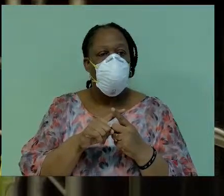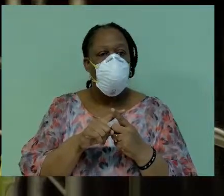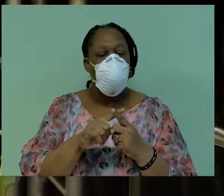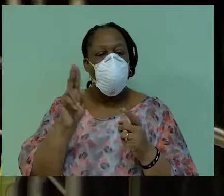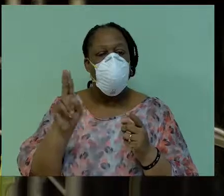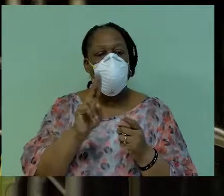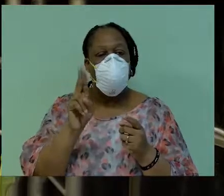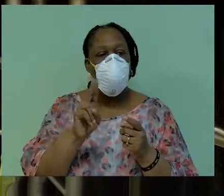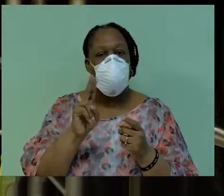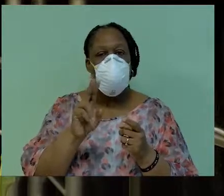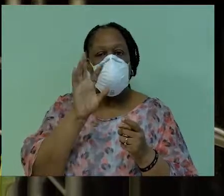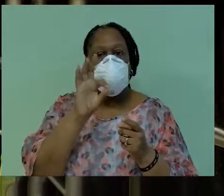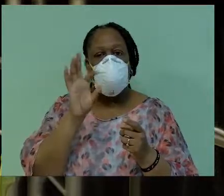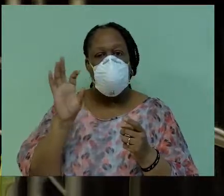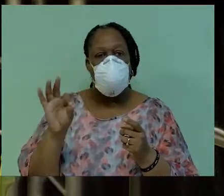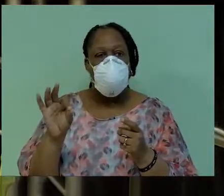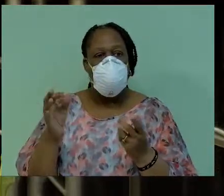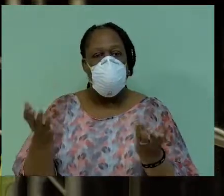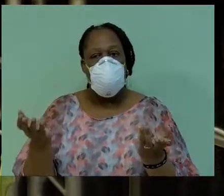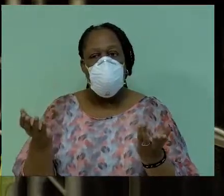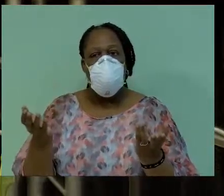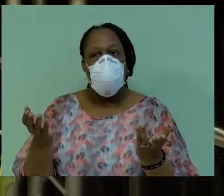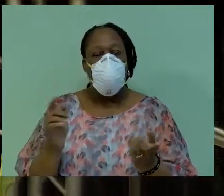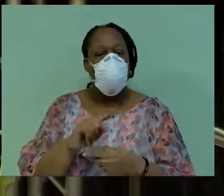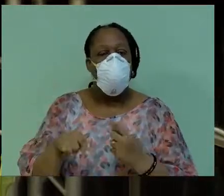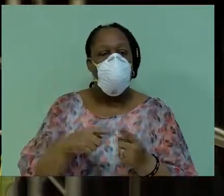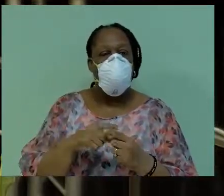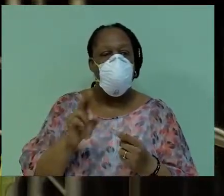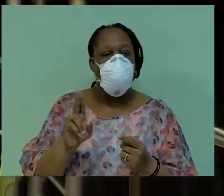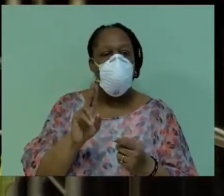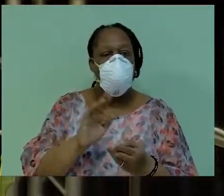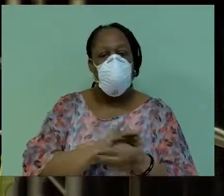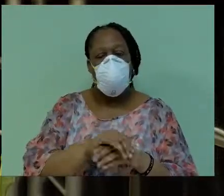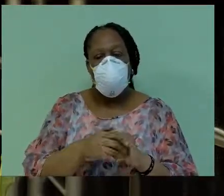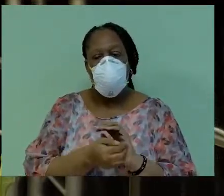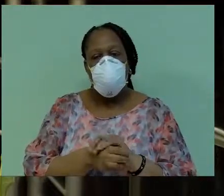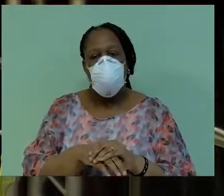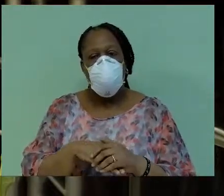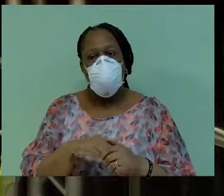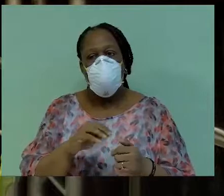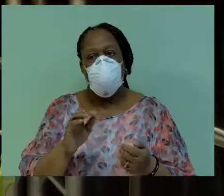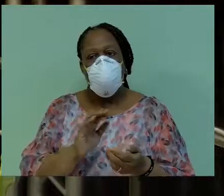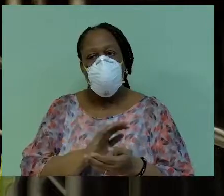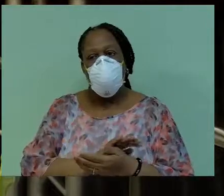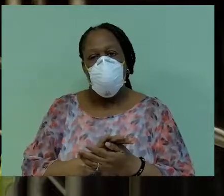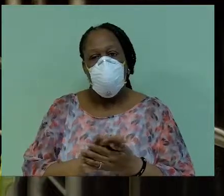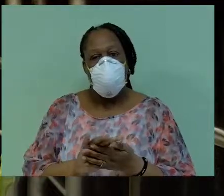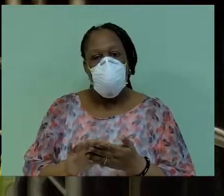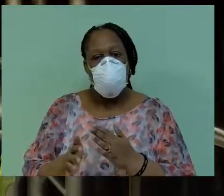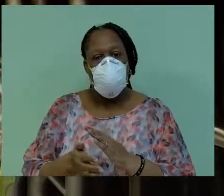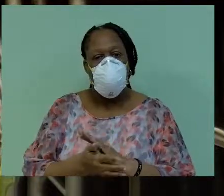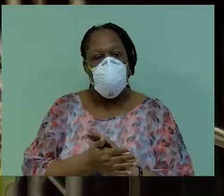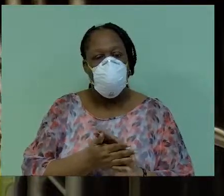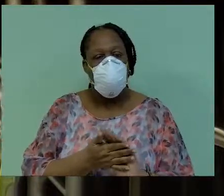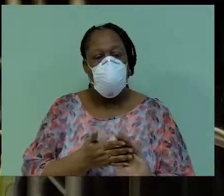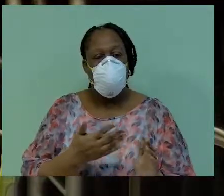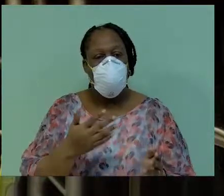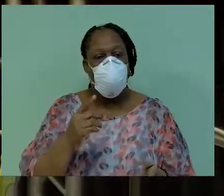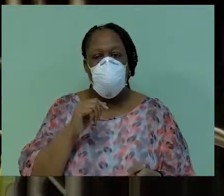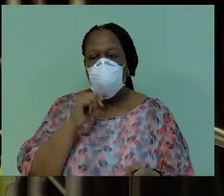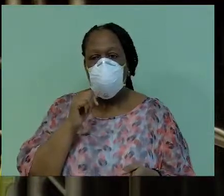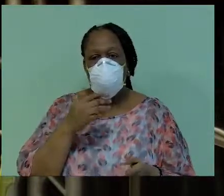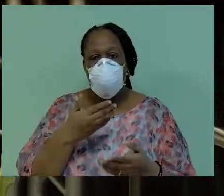From the moment you start to move that alcohol around on your hand, it becomes ineffective. Now, the reason for that is